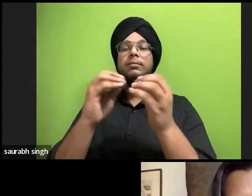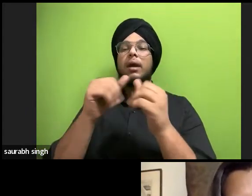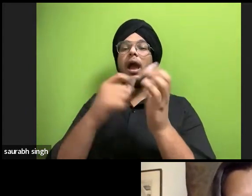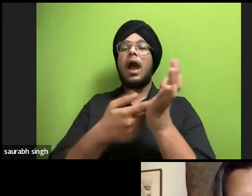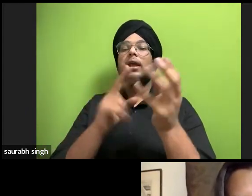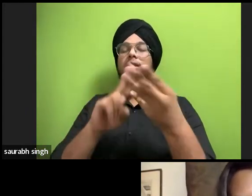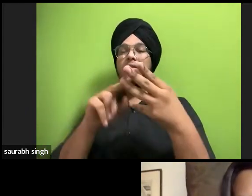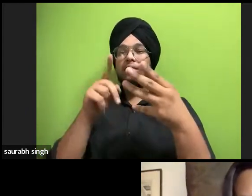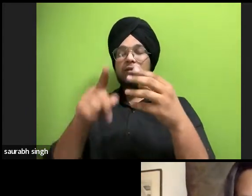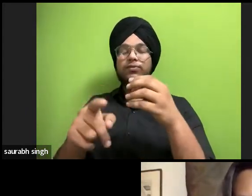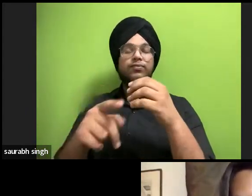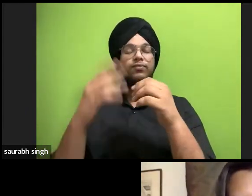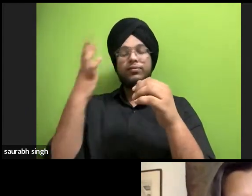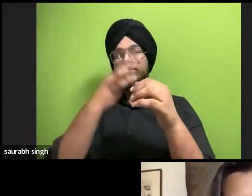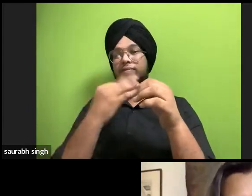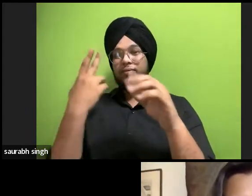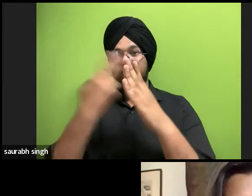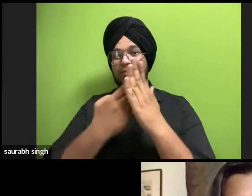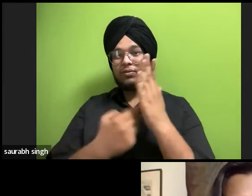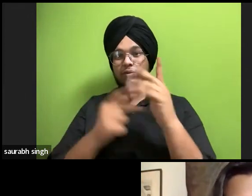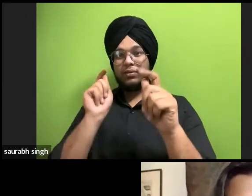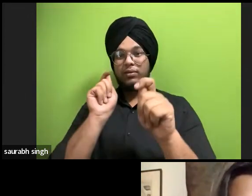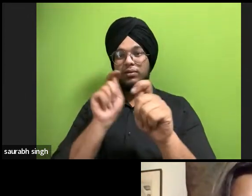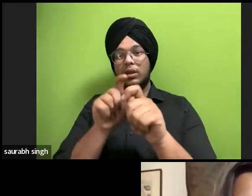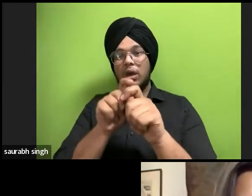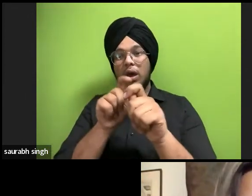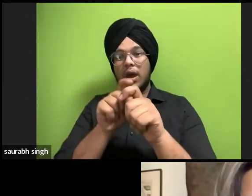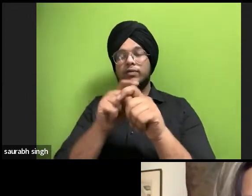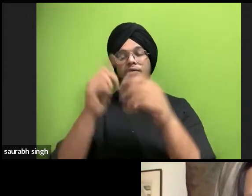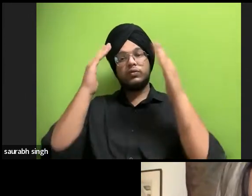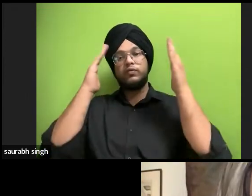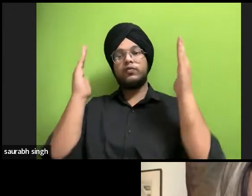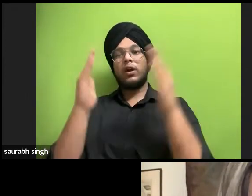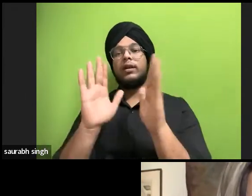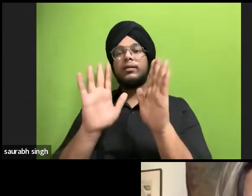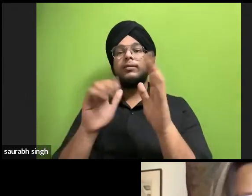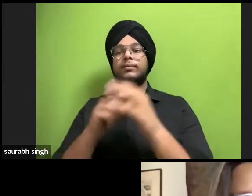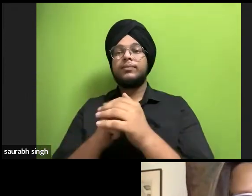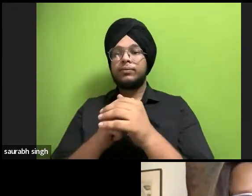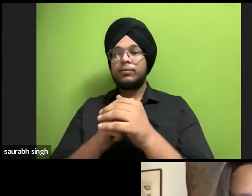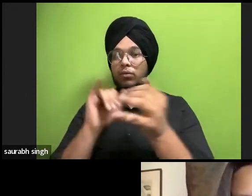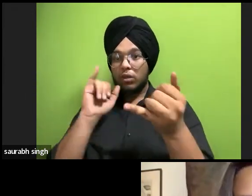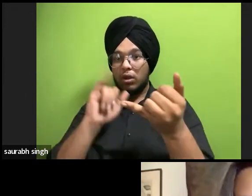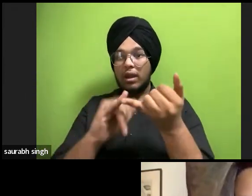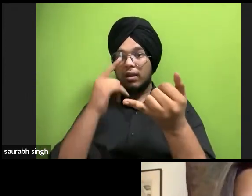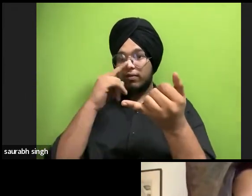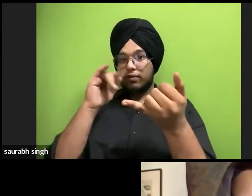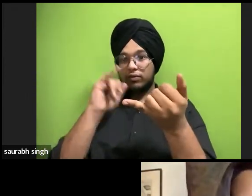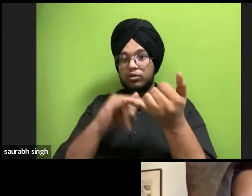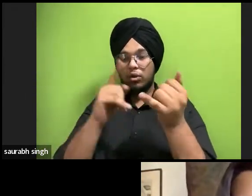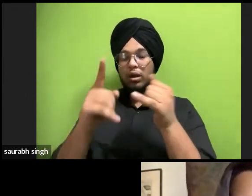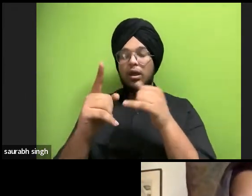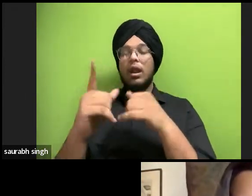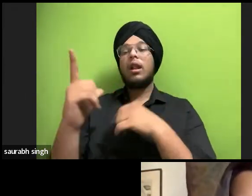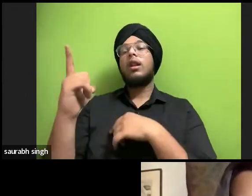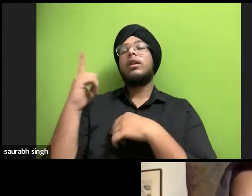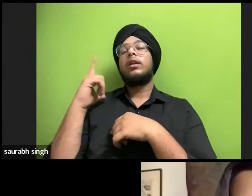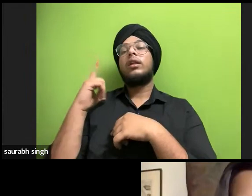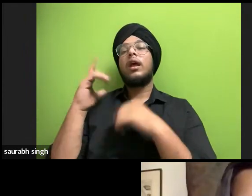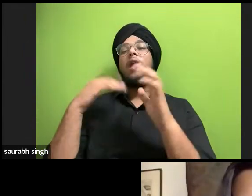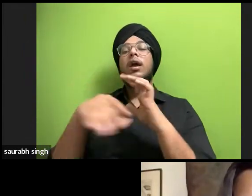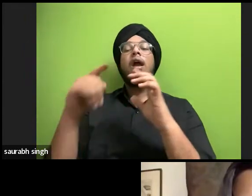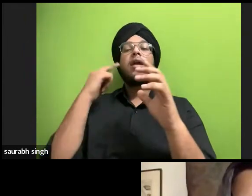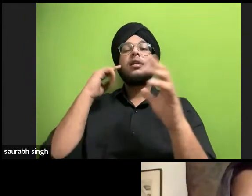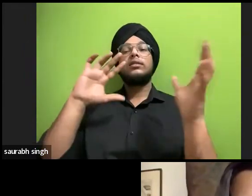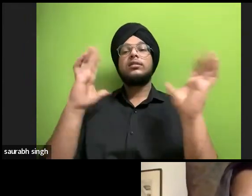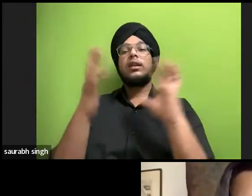significant part in foregrounding art from the Asia-Pacific region. Suhanya is also playing a lead role in the international museum world as